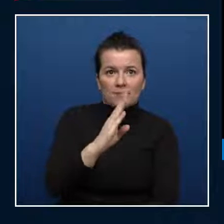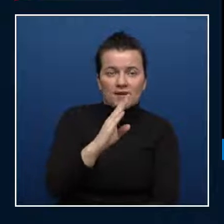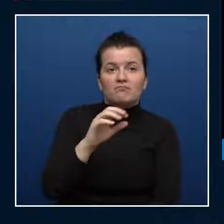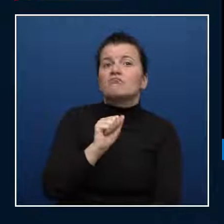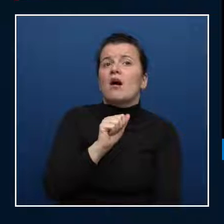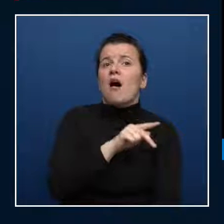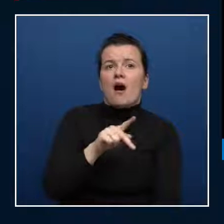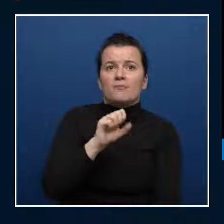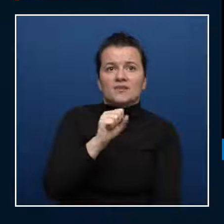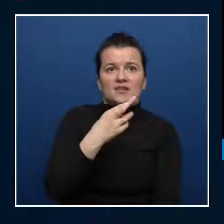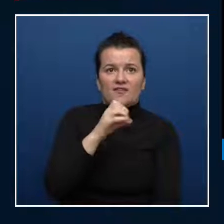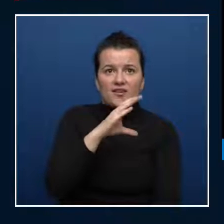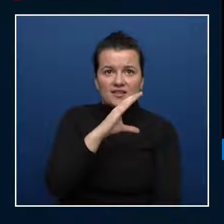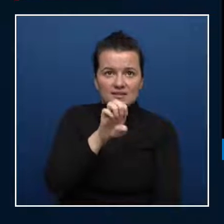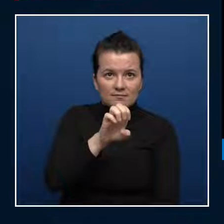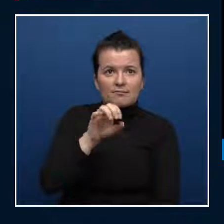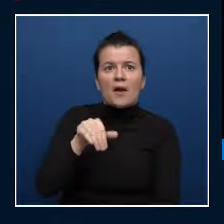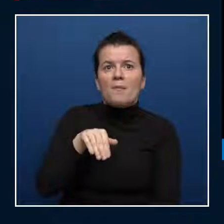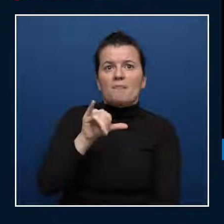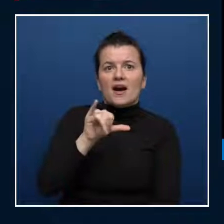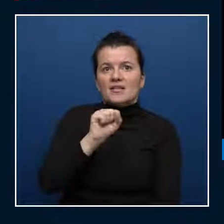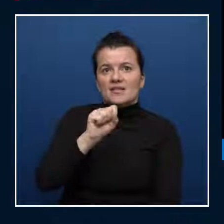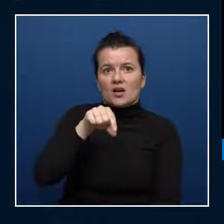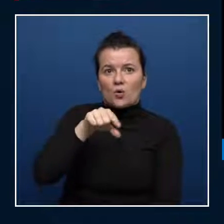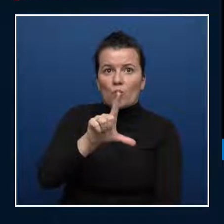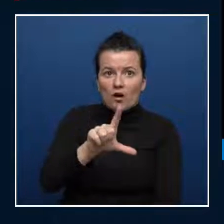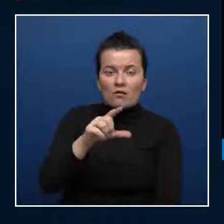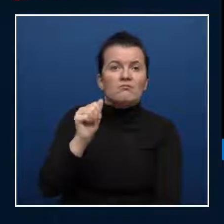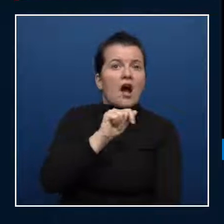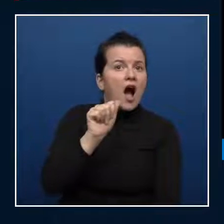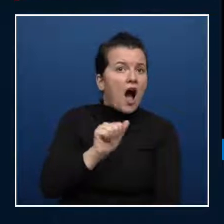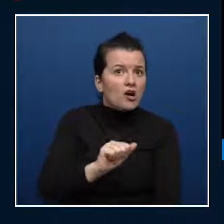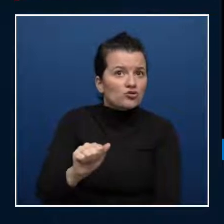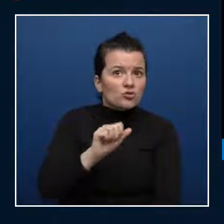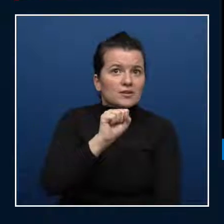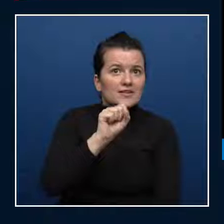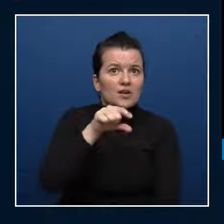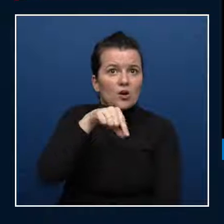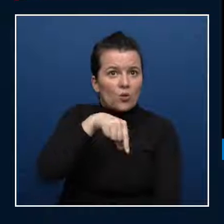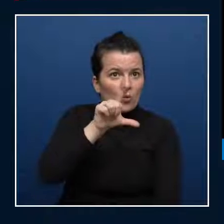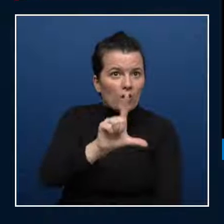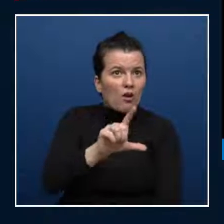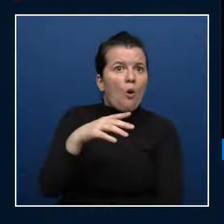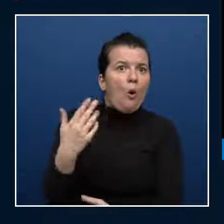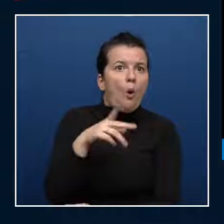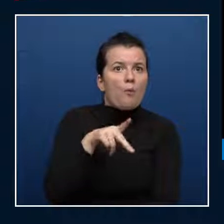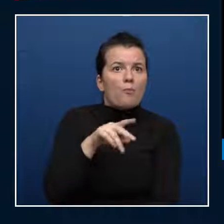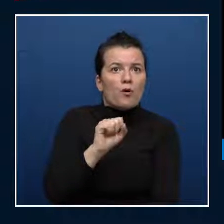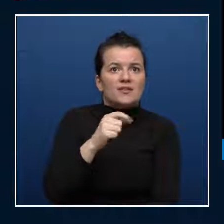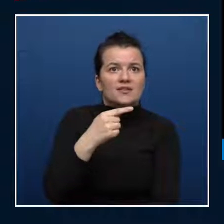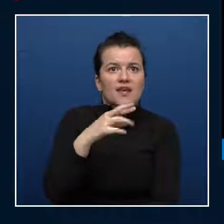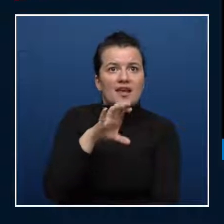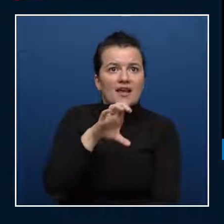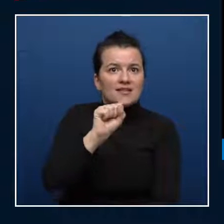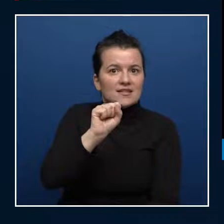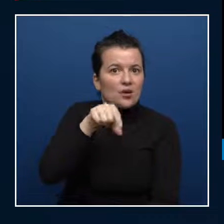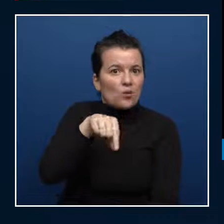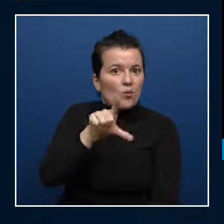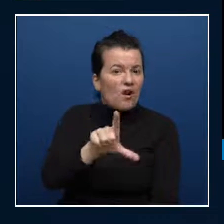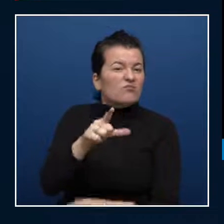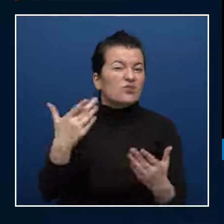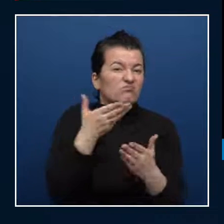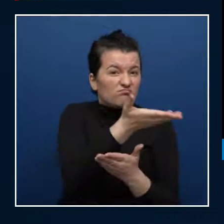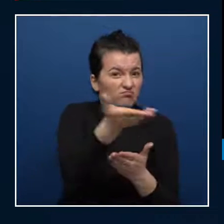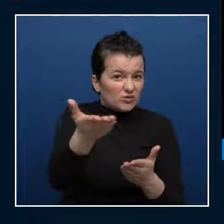or PostgreSQL. So depending on what you want to use for your database, then there is support there for you.